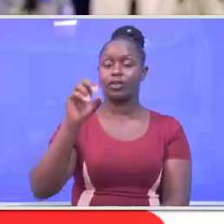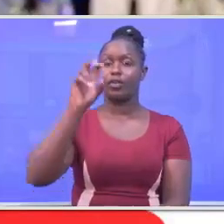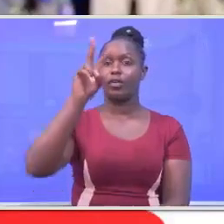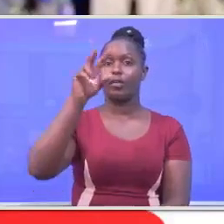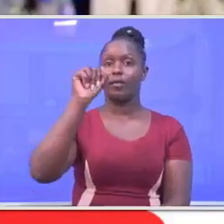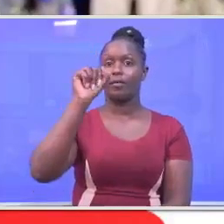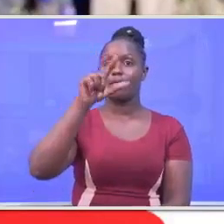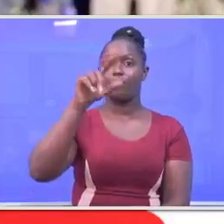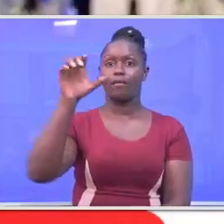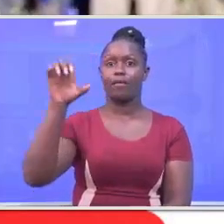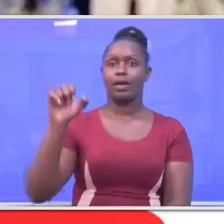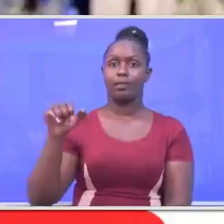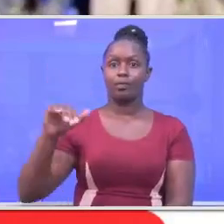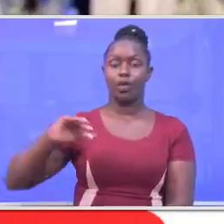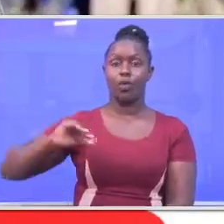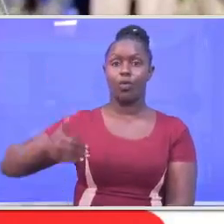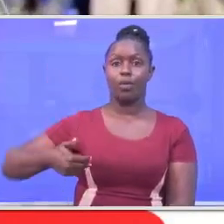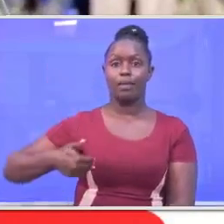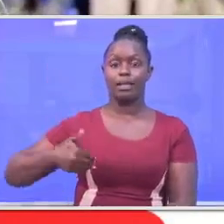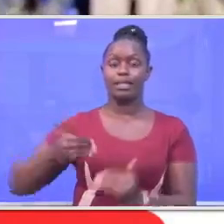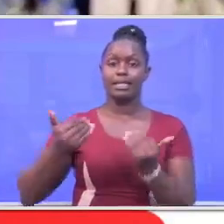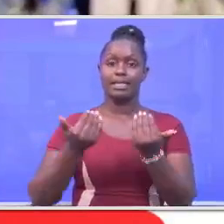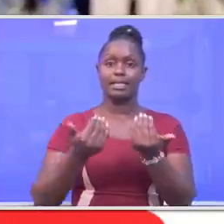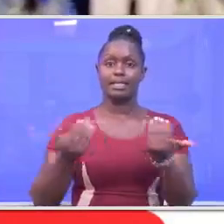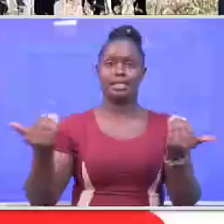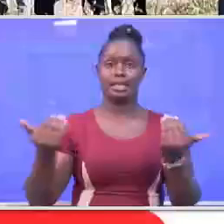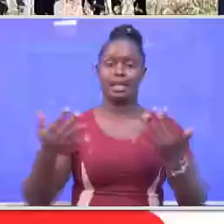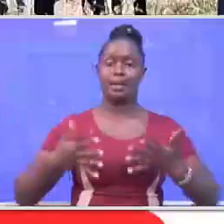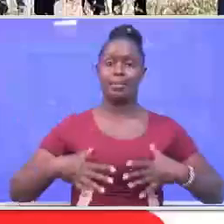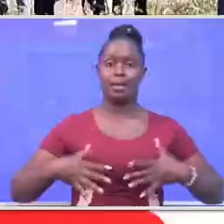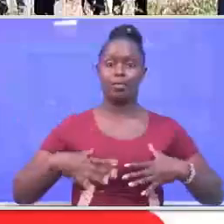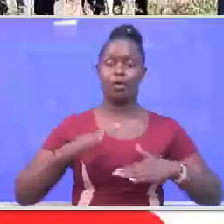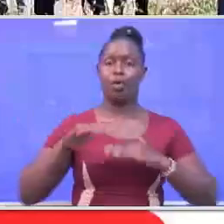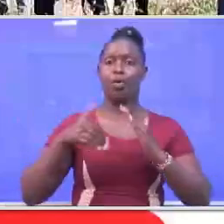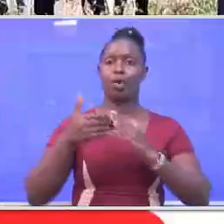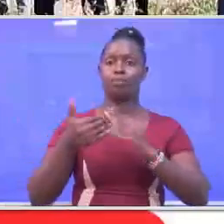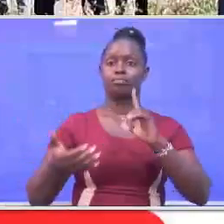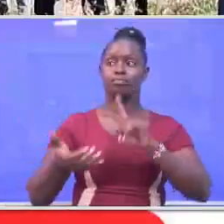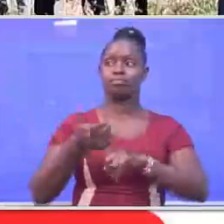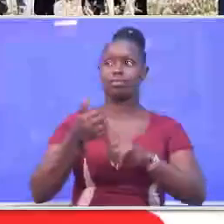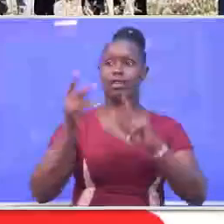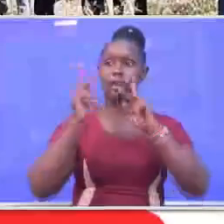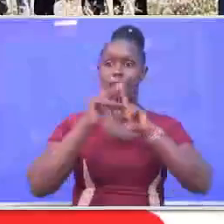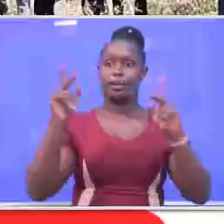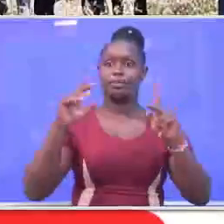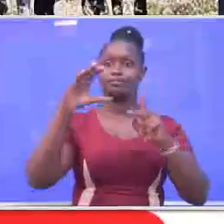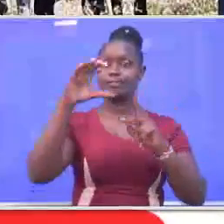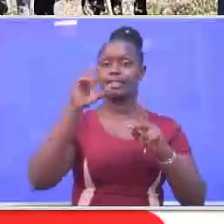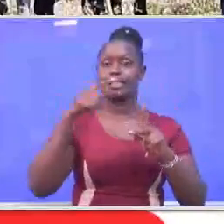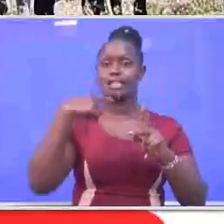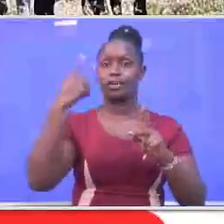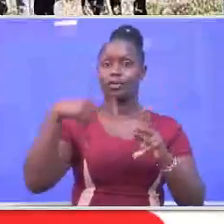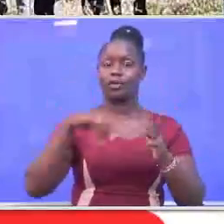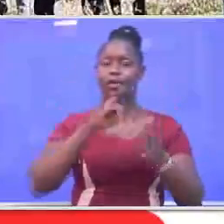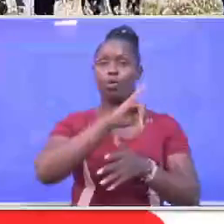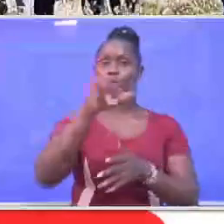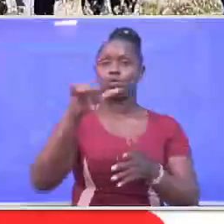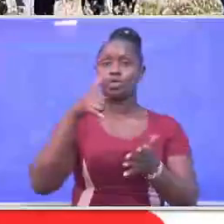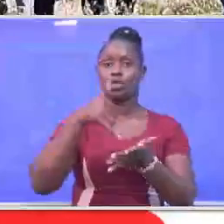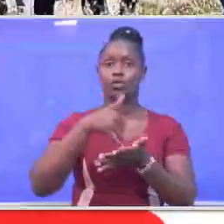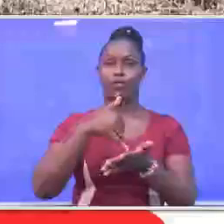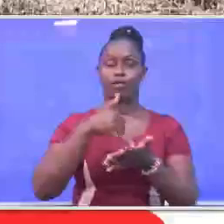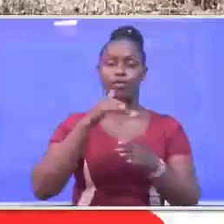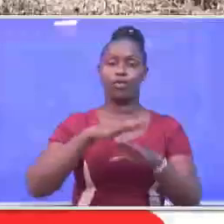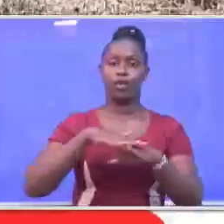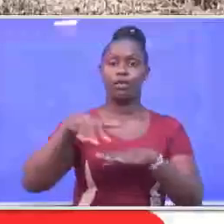mama watoto wakazi wapate amani. The CS ordered the arrest of those involved in the murder of two